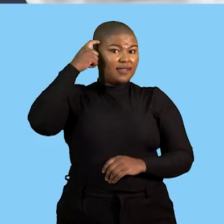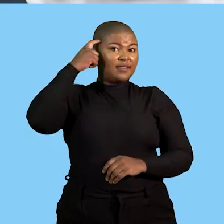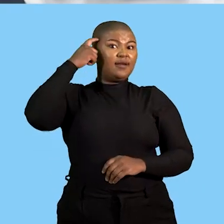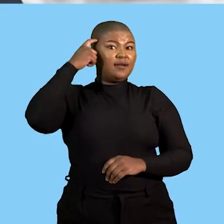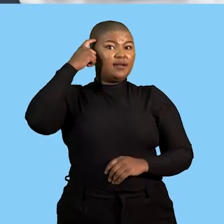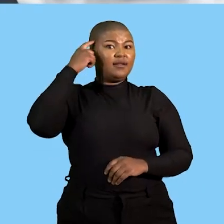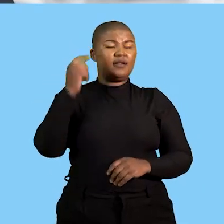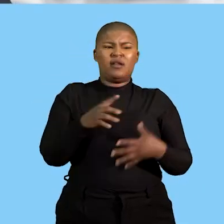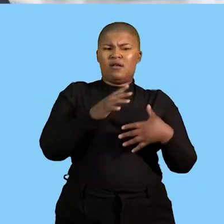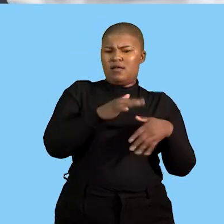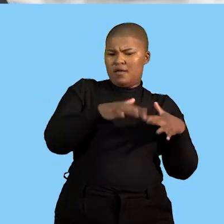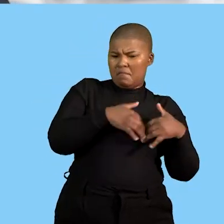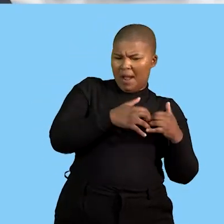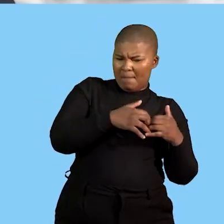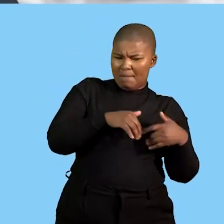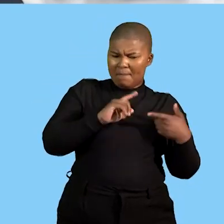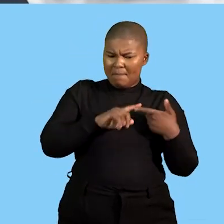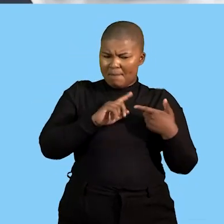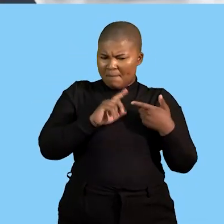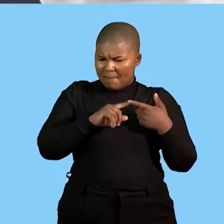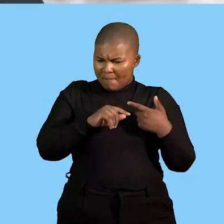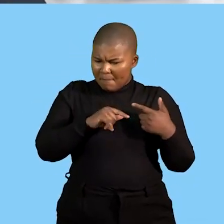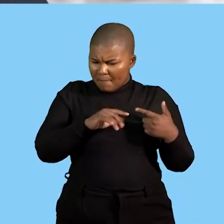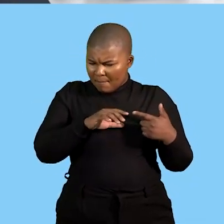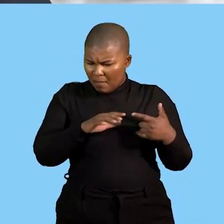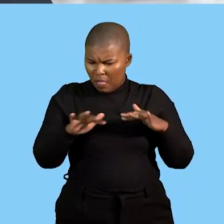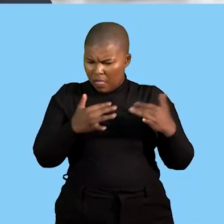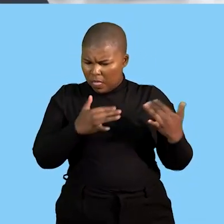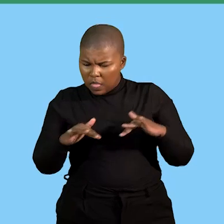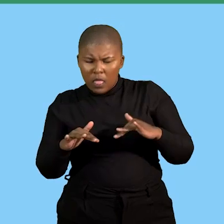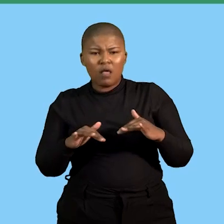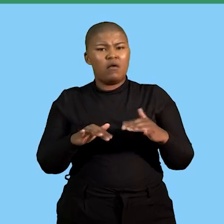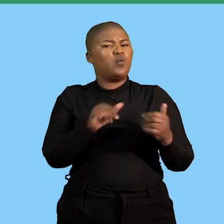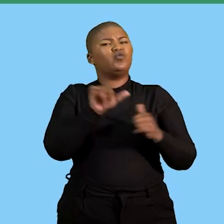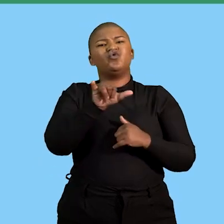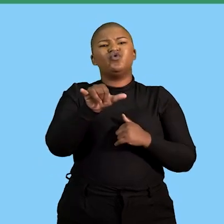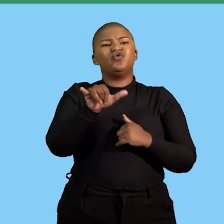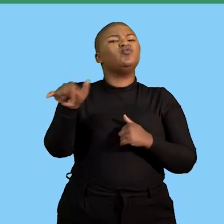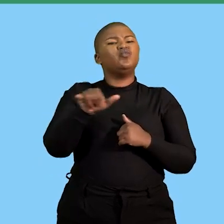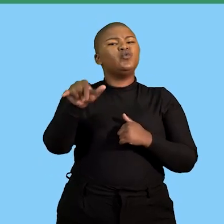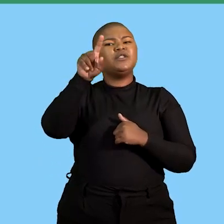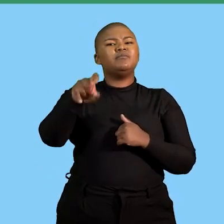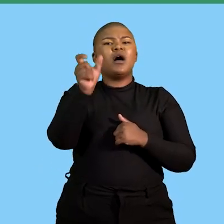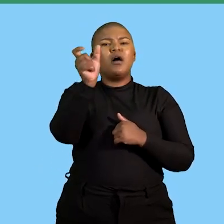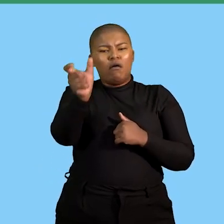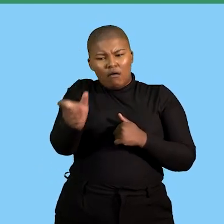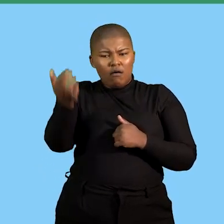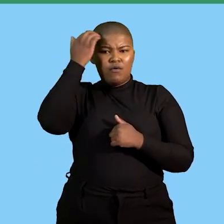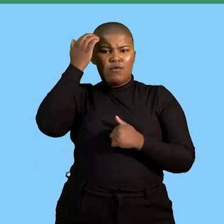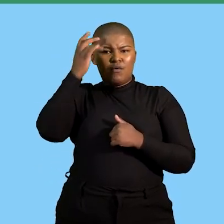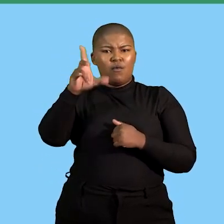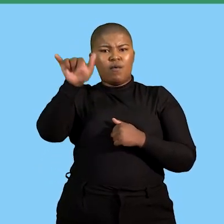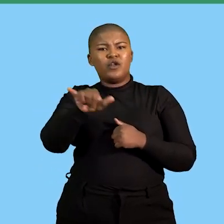one of the stages or not? And what is key is that you should note or take note into